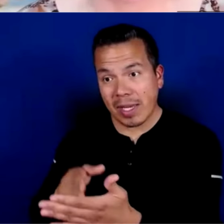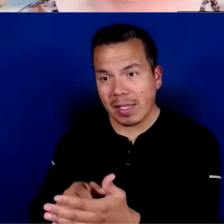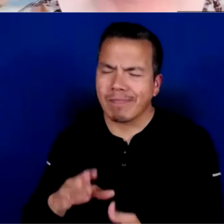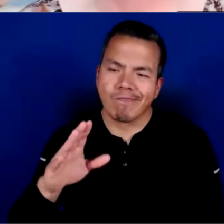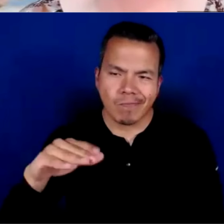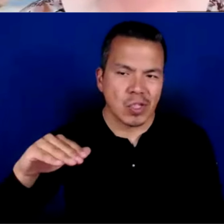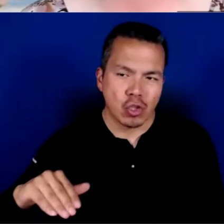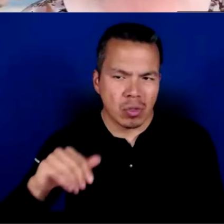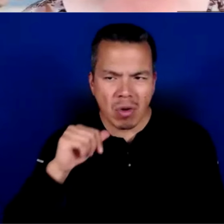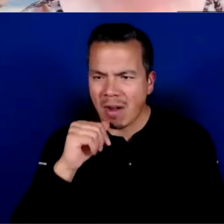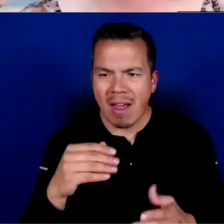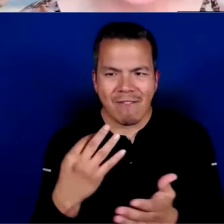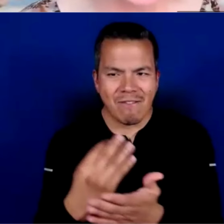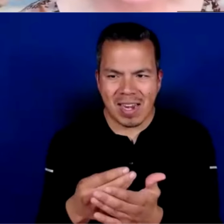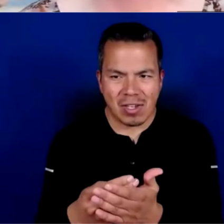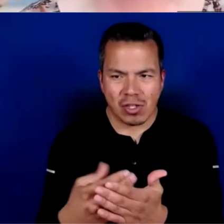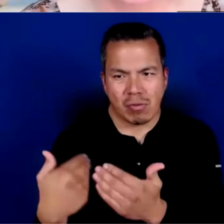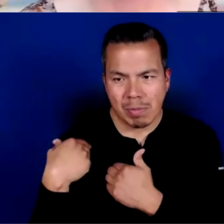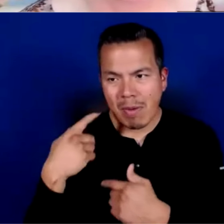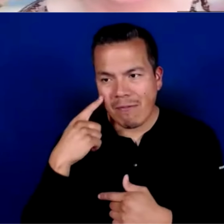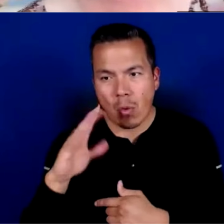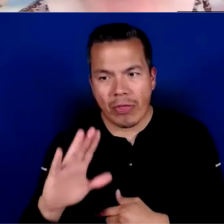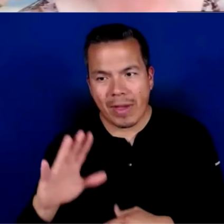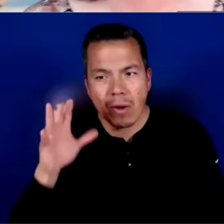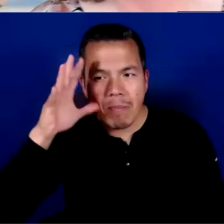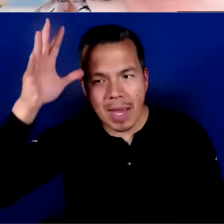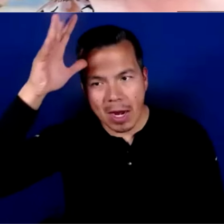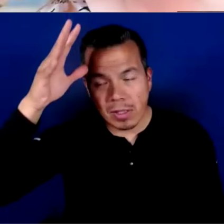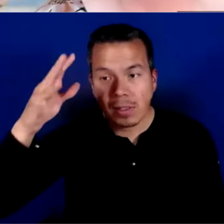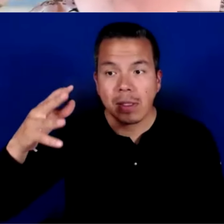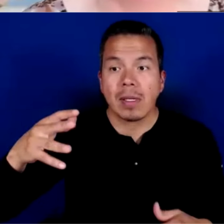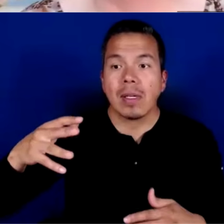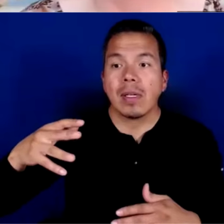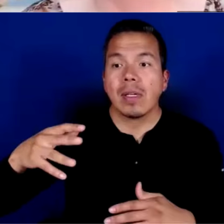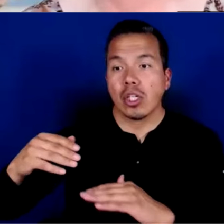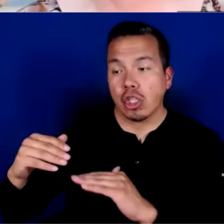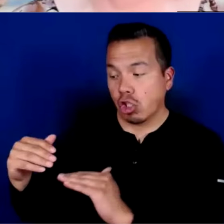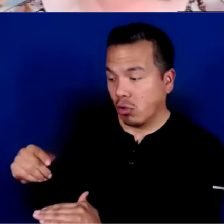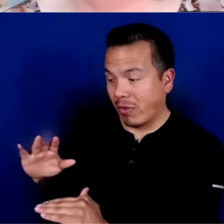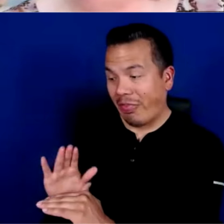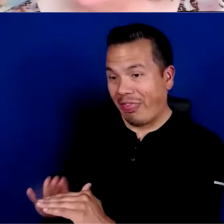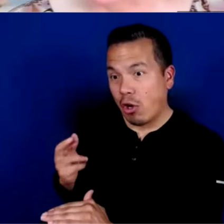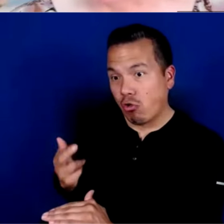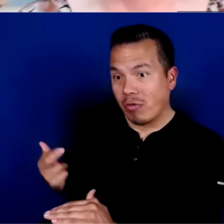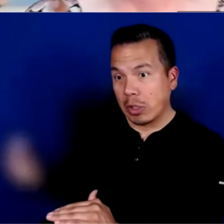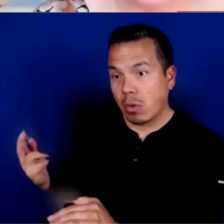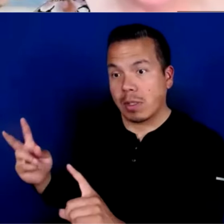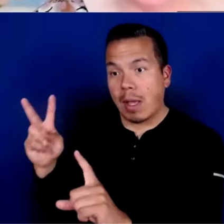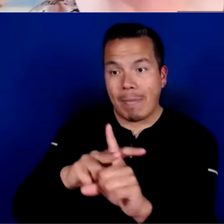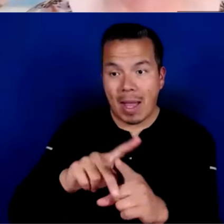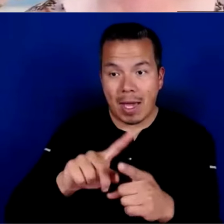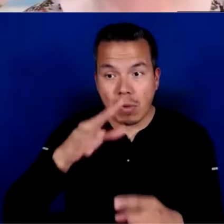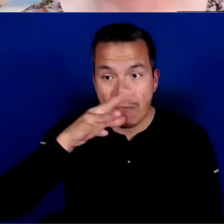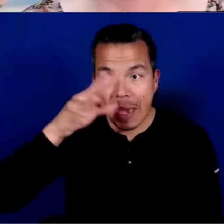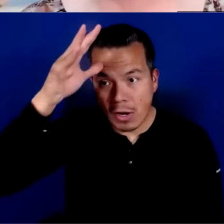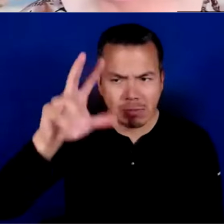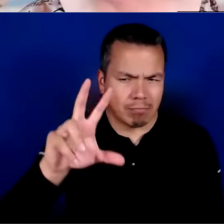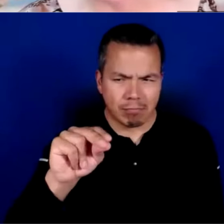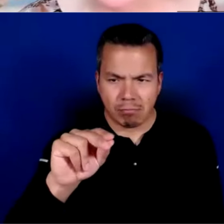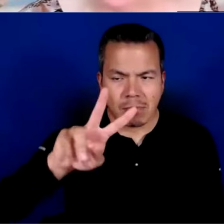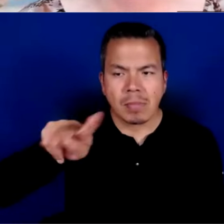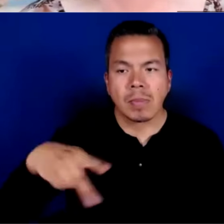responsible for their parents, so we don't deem income or resources from children to parents, only from parents to children. So the